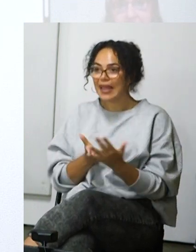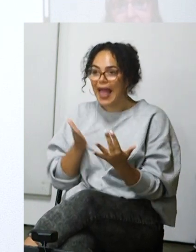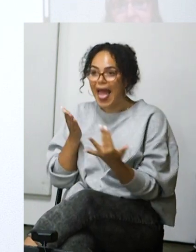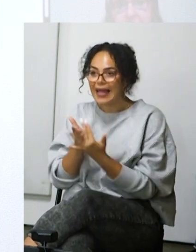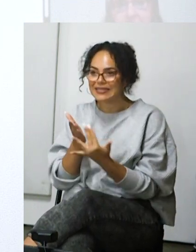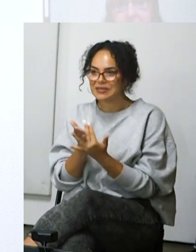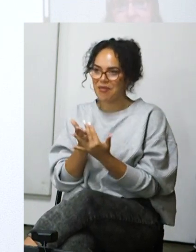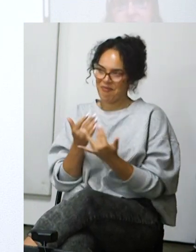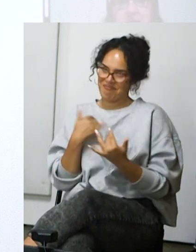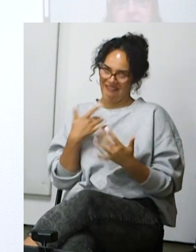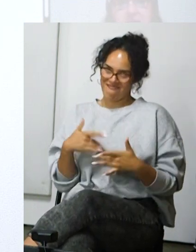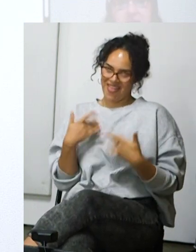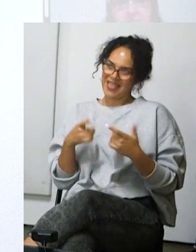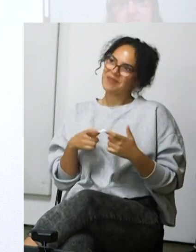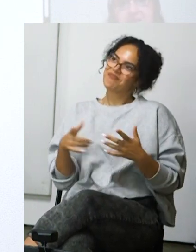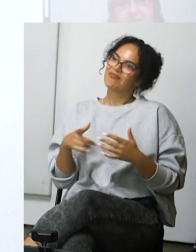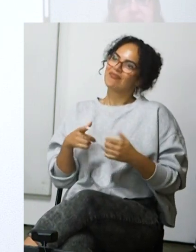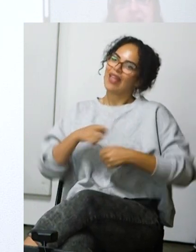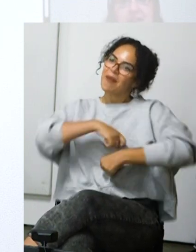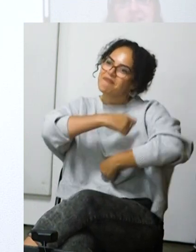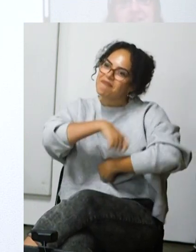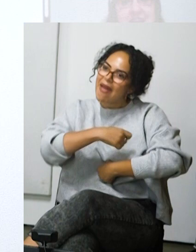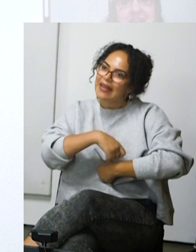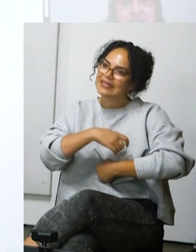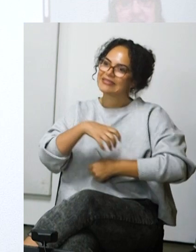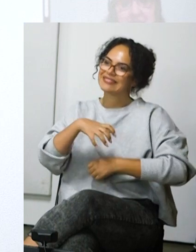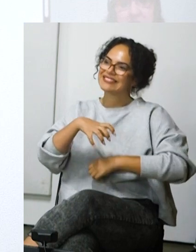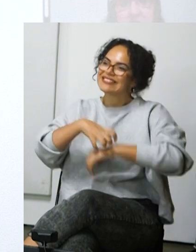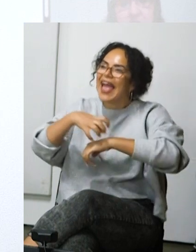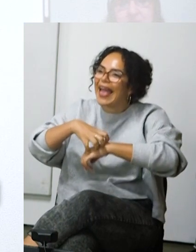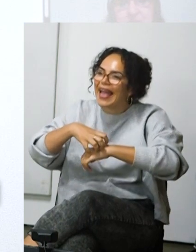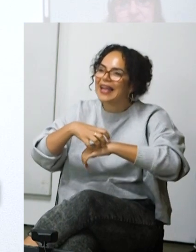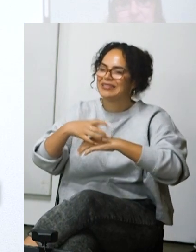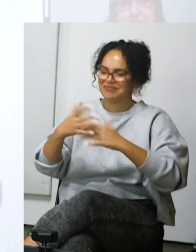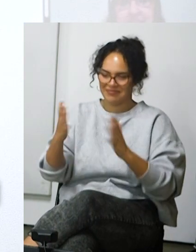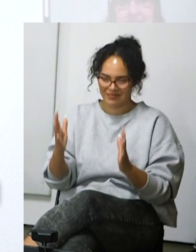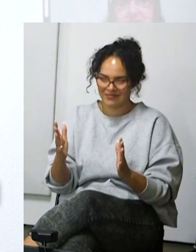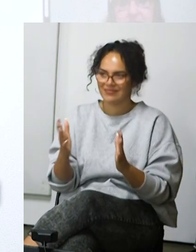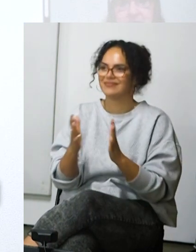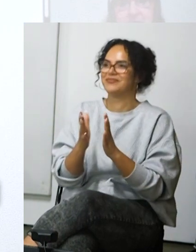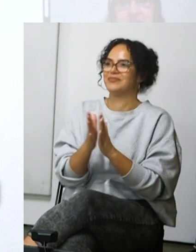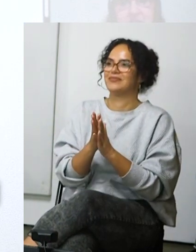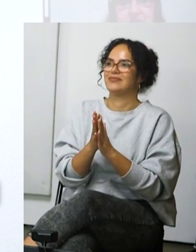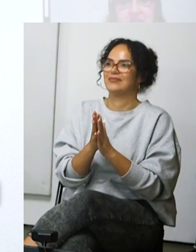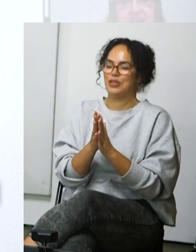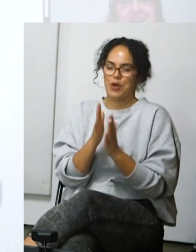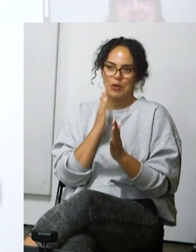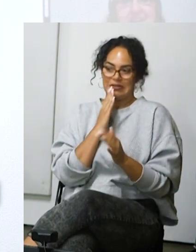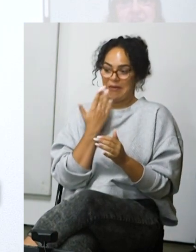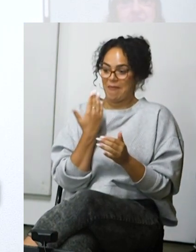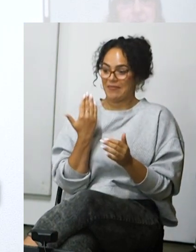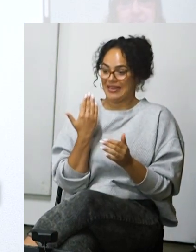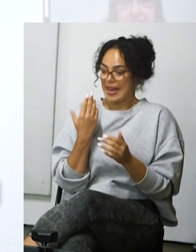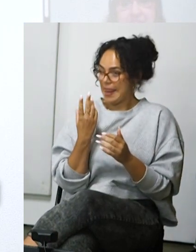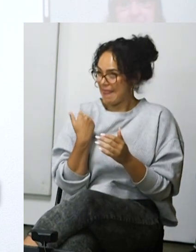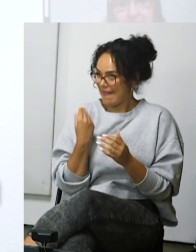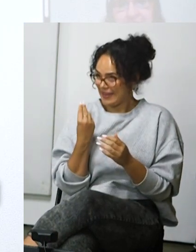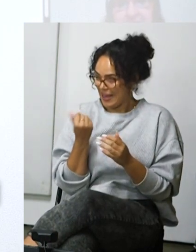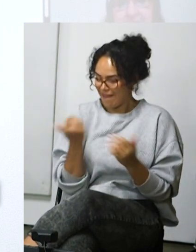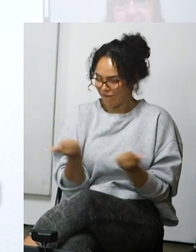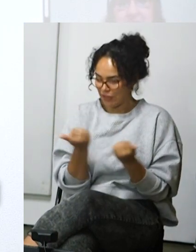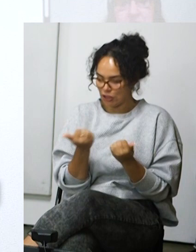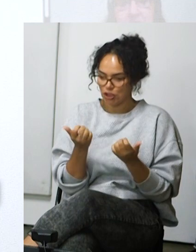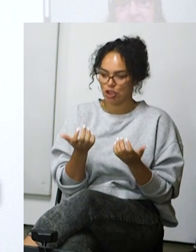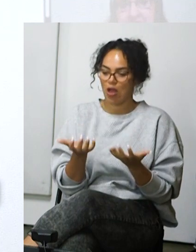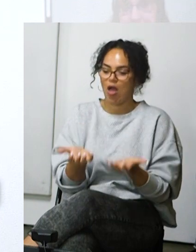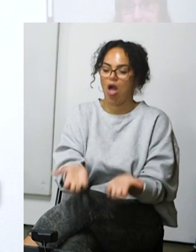cake. If 10 minutes from the end, when it's due to be taken out the oven, you realize, oh, I forgot to add the